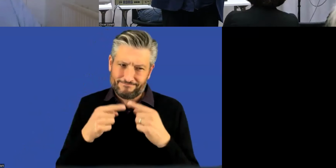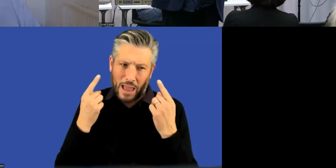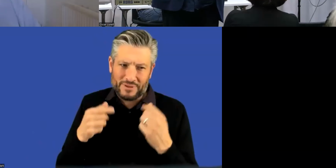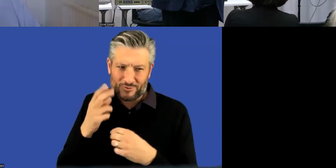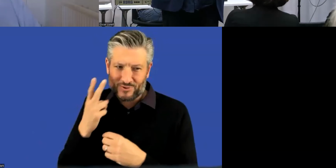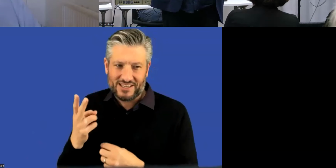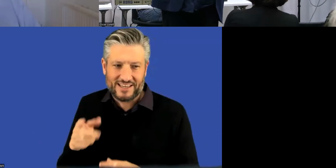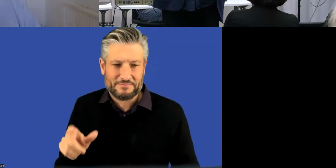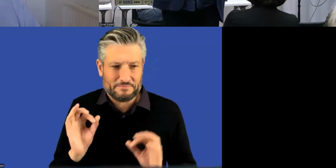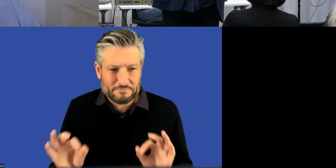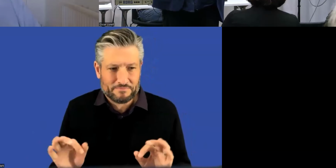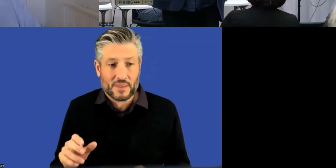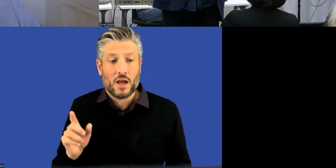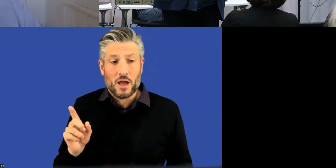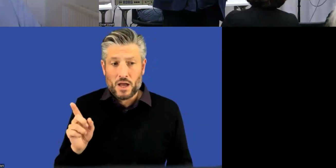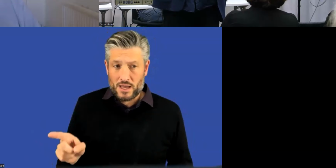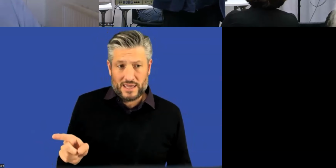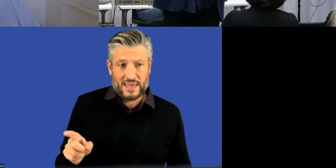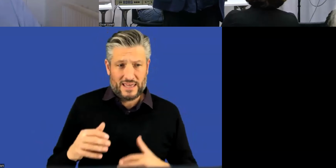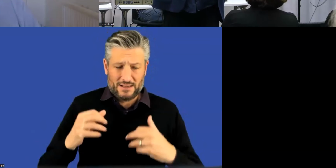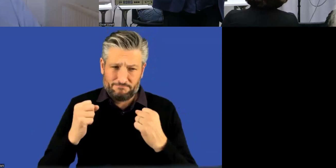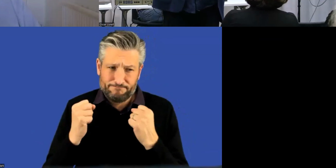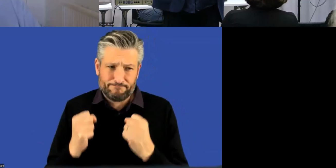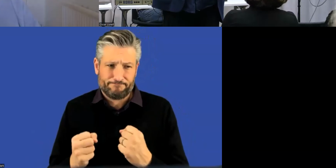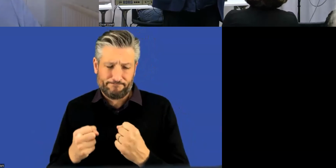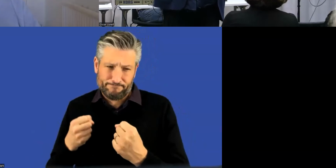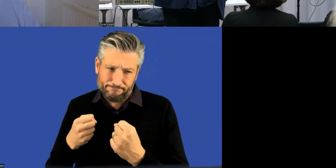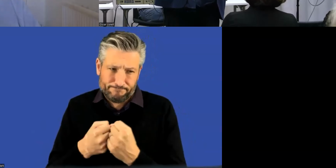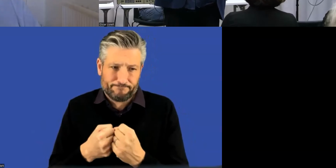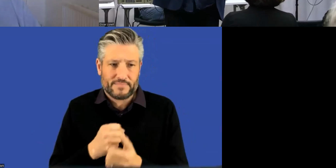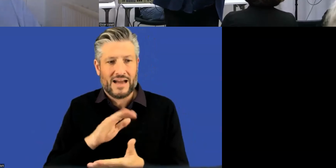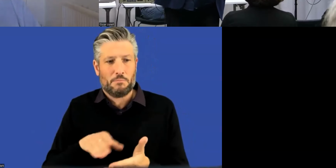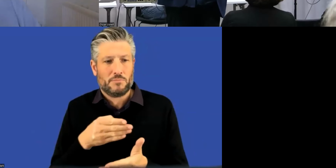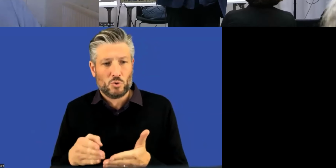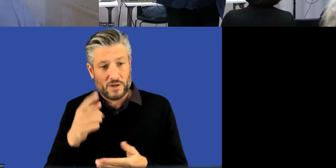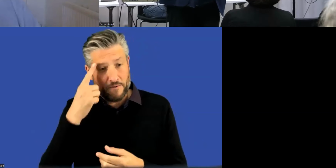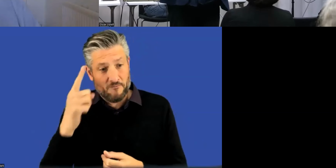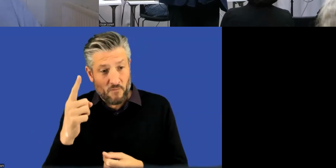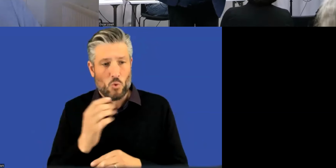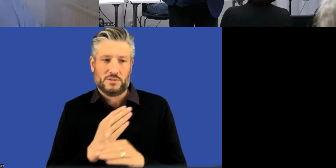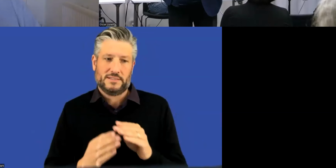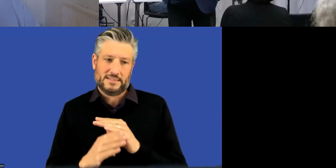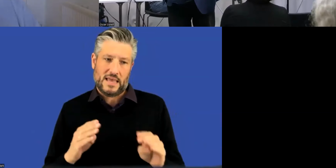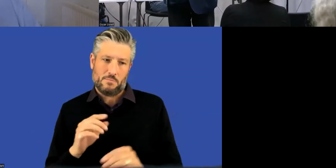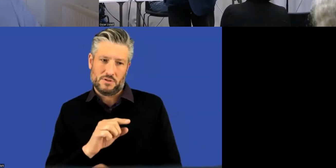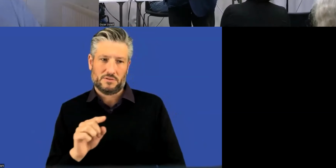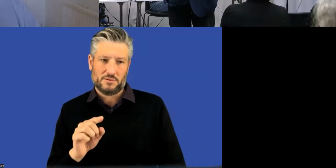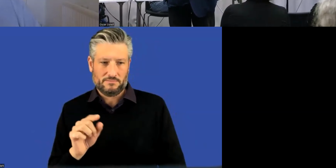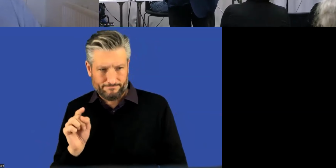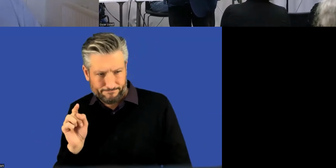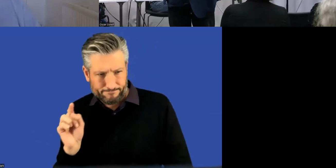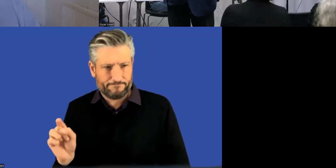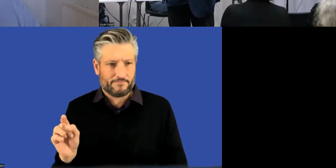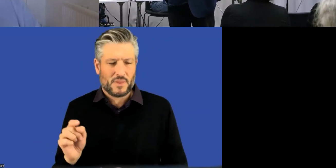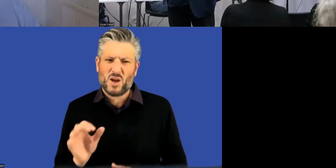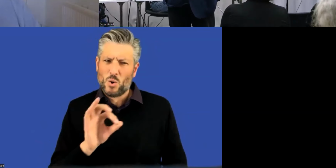his life that he would devote it to music for disability. Why? Why did this massive star of modernism,